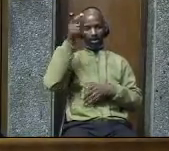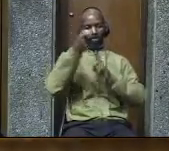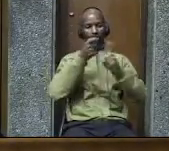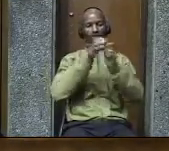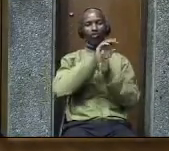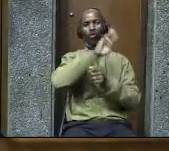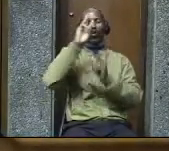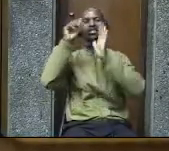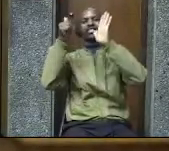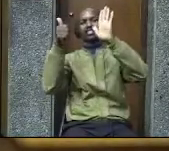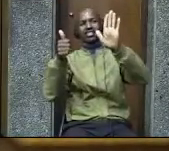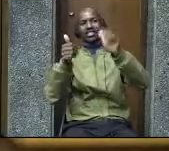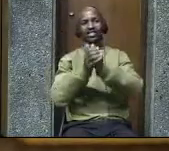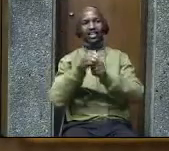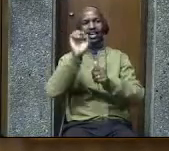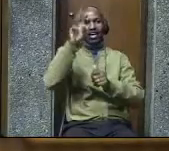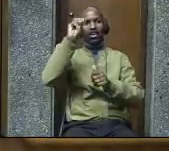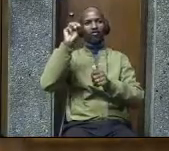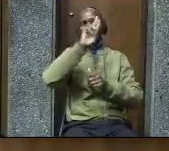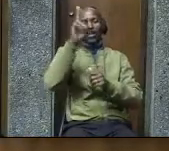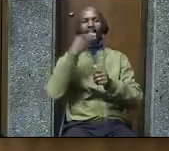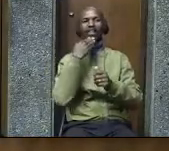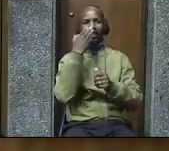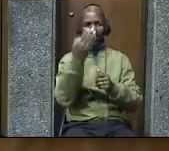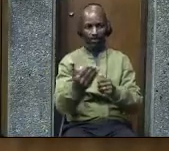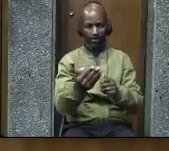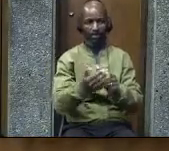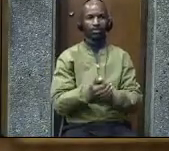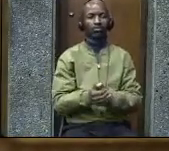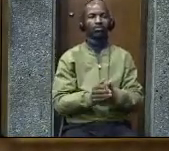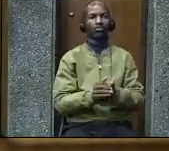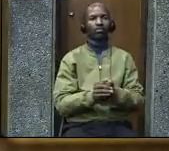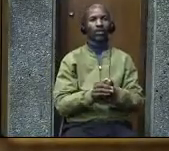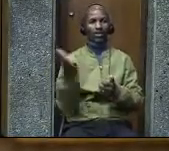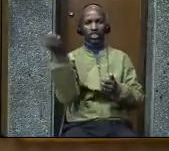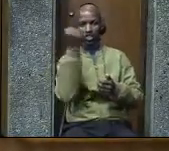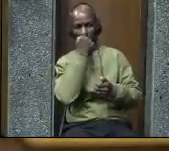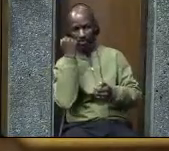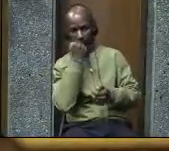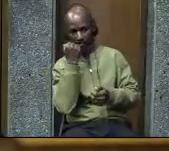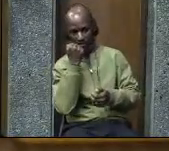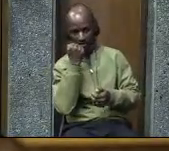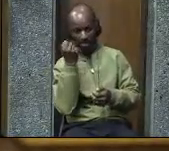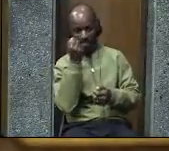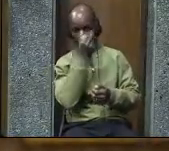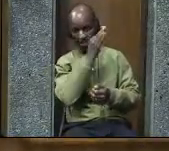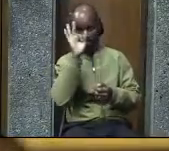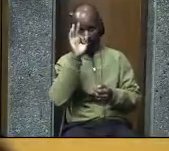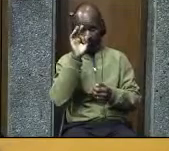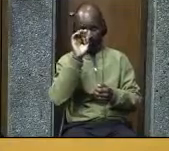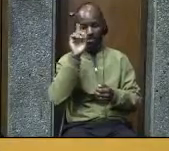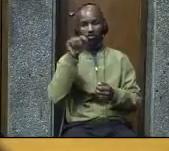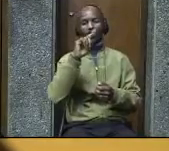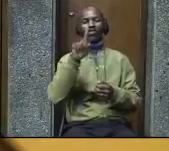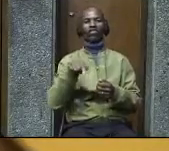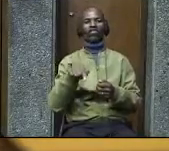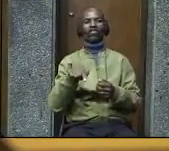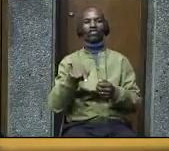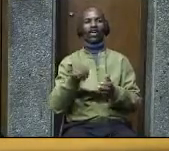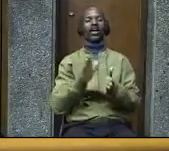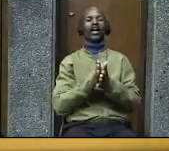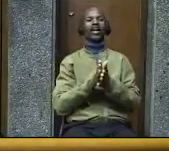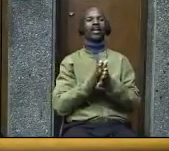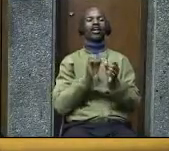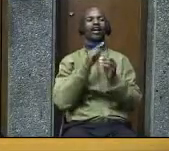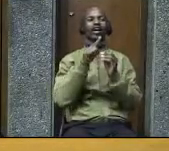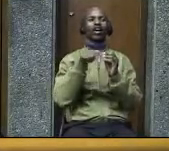Ward 6 Mfuleni. I thank you. Apologies then if that was an offense. Then in